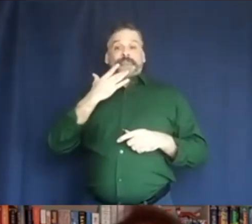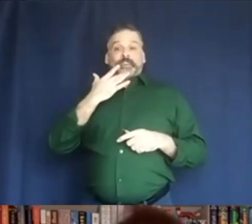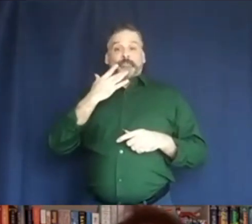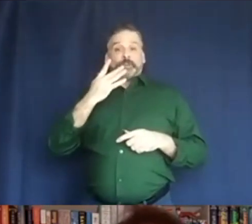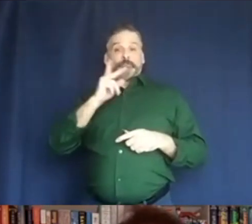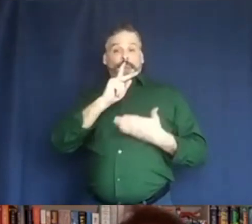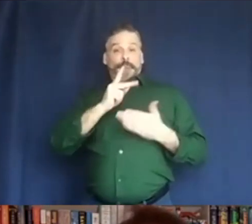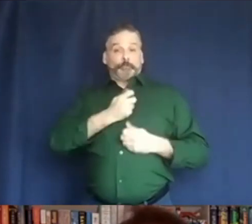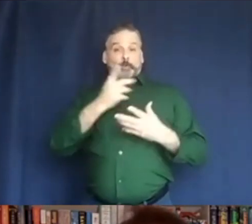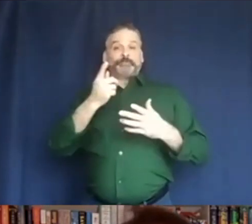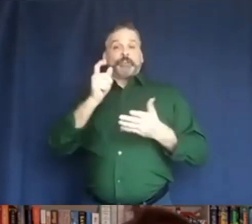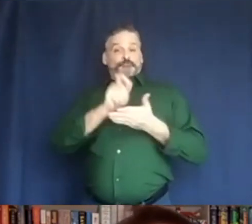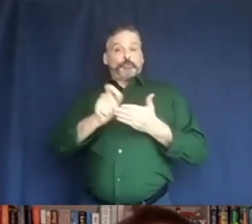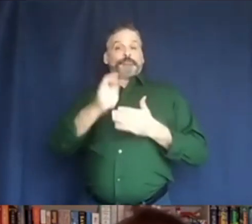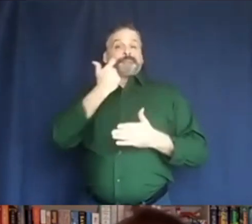book was